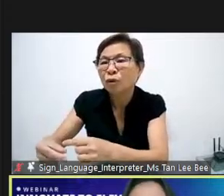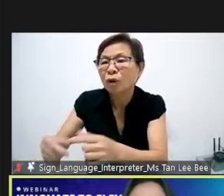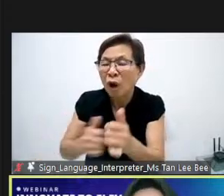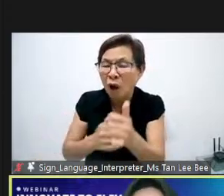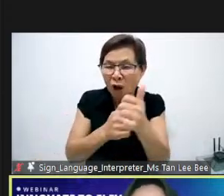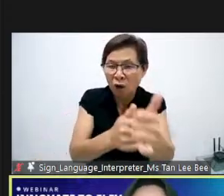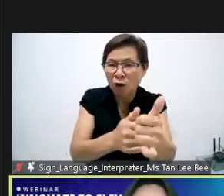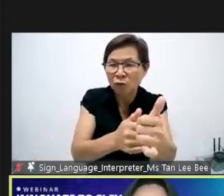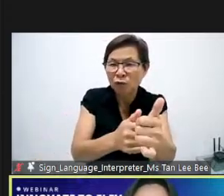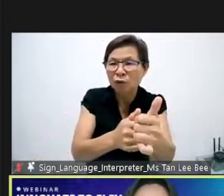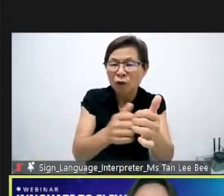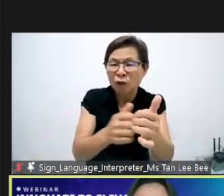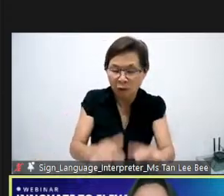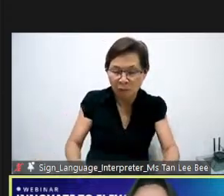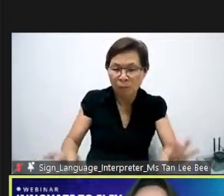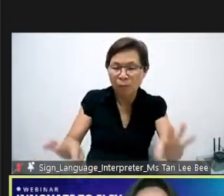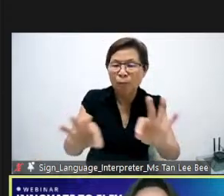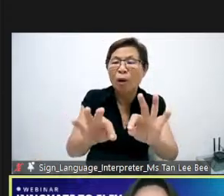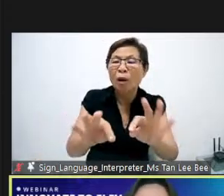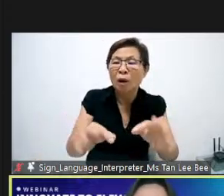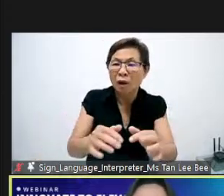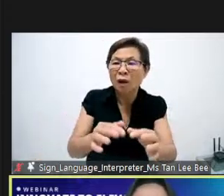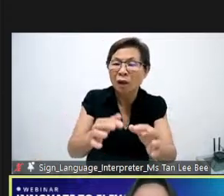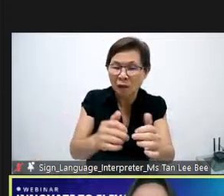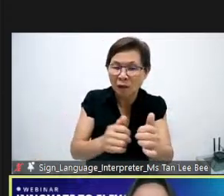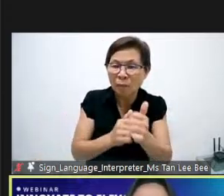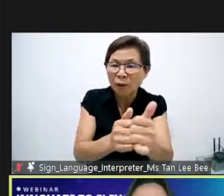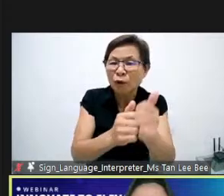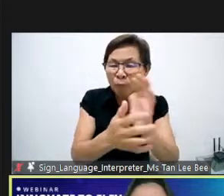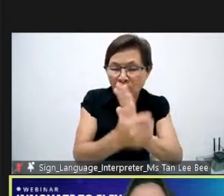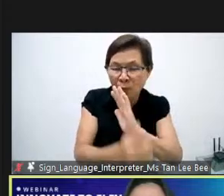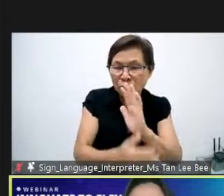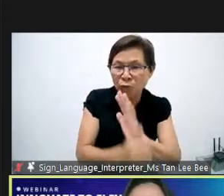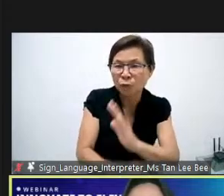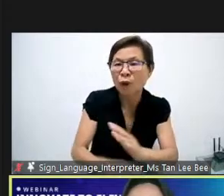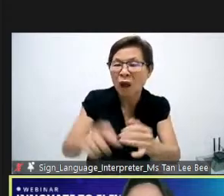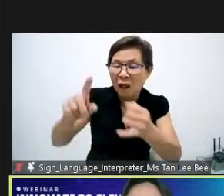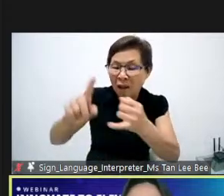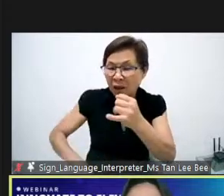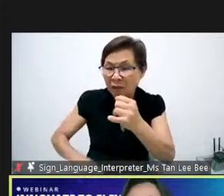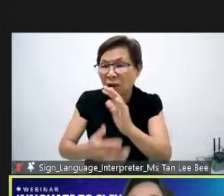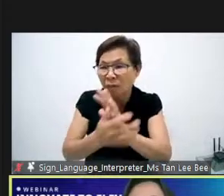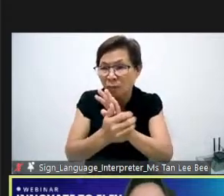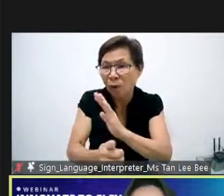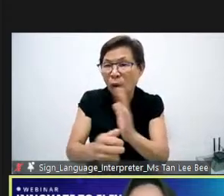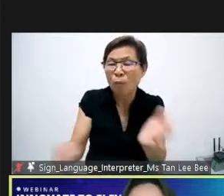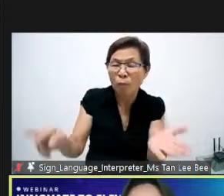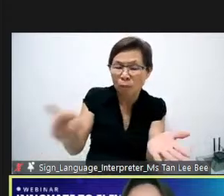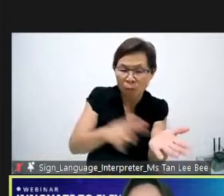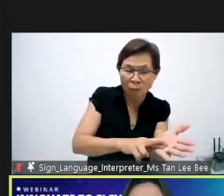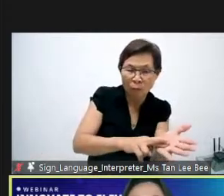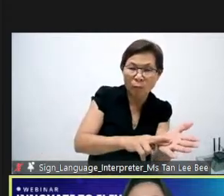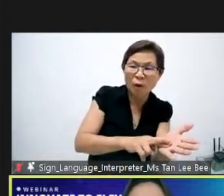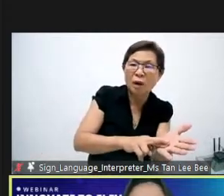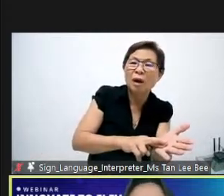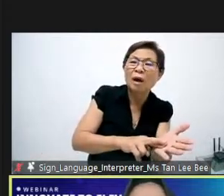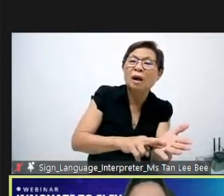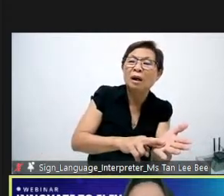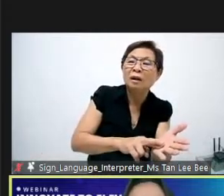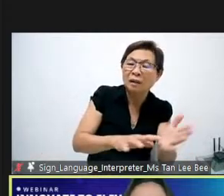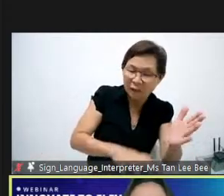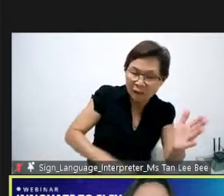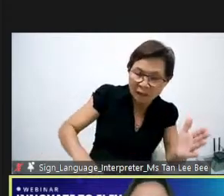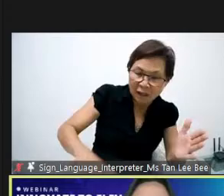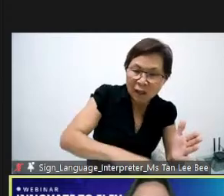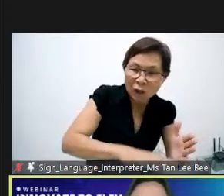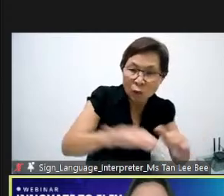their potential. Lastly, I think innovation should be recorded as an ecosystem because